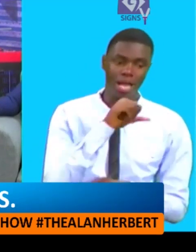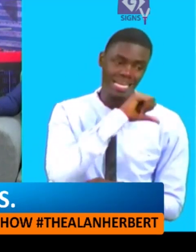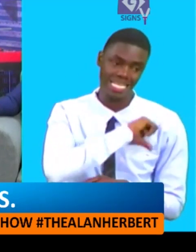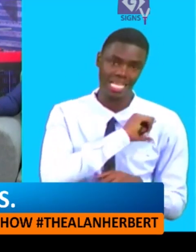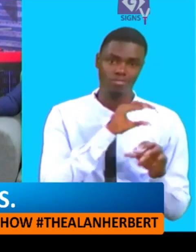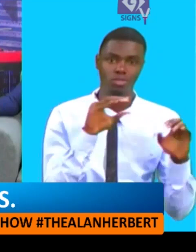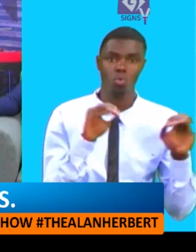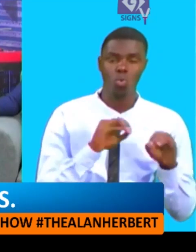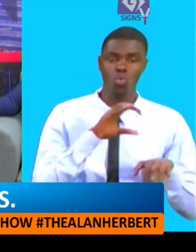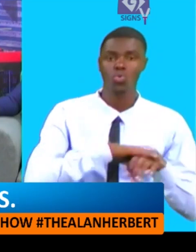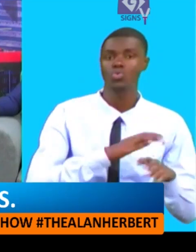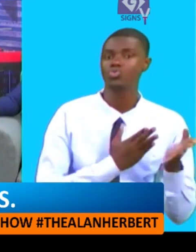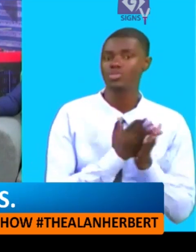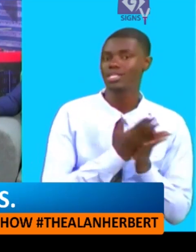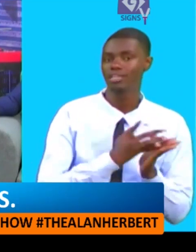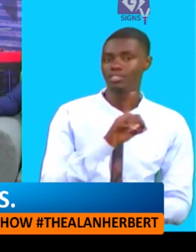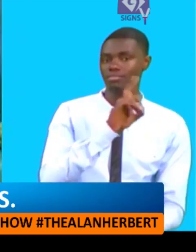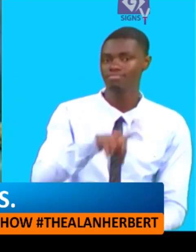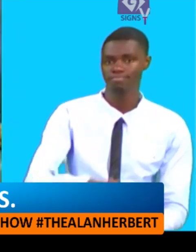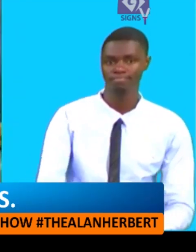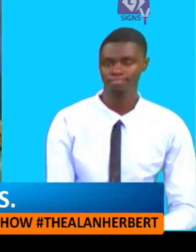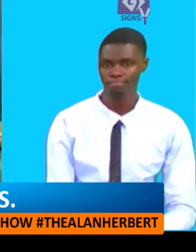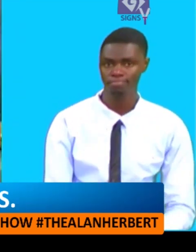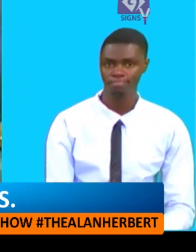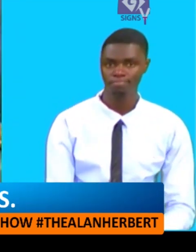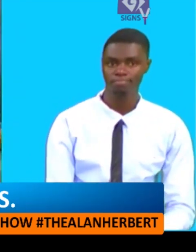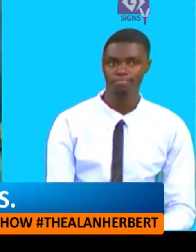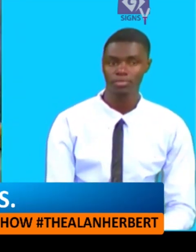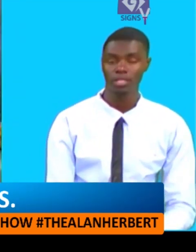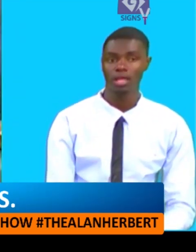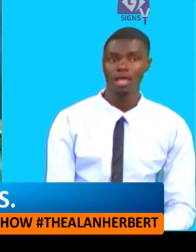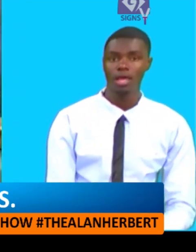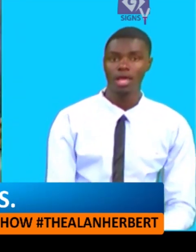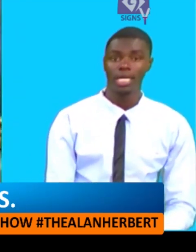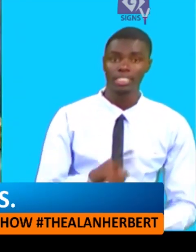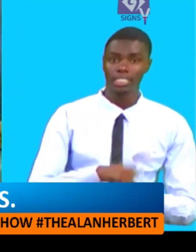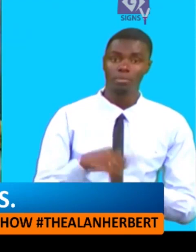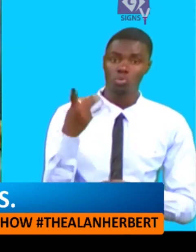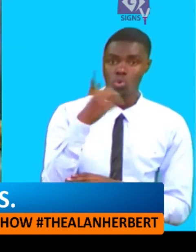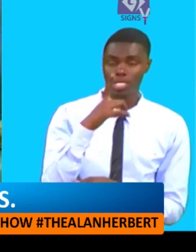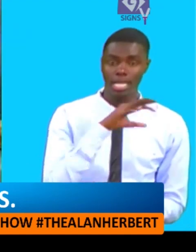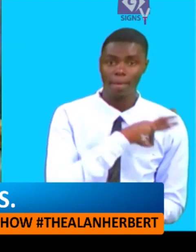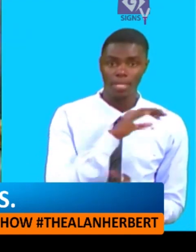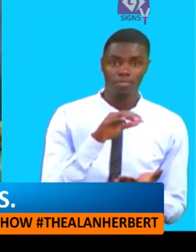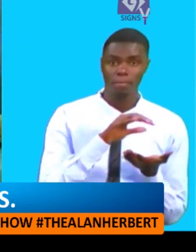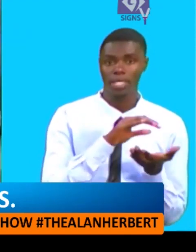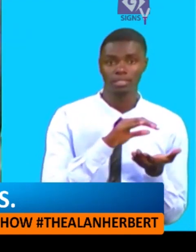for them not getting services? Now, when you're designing a benefit package, it's more